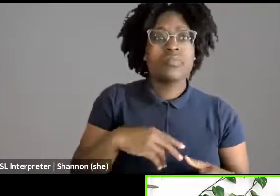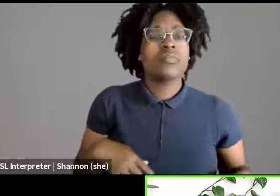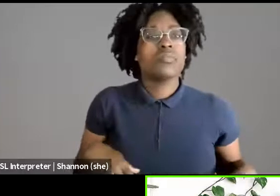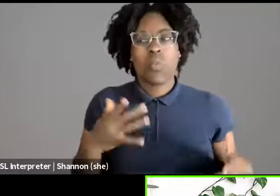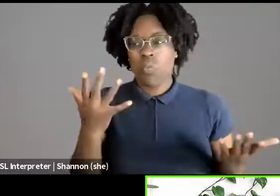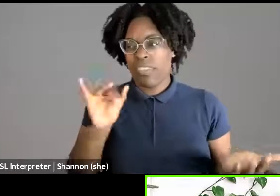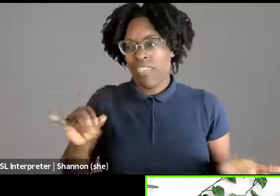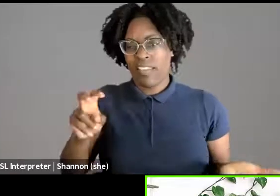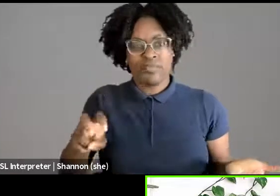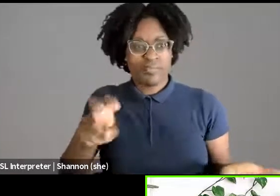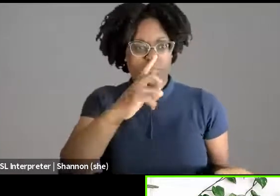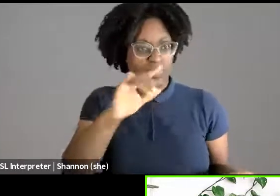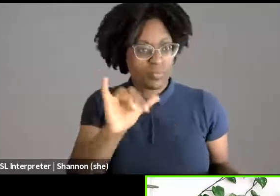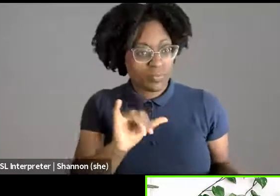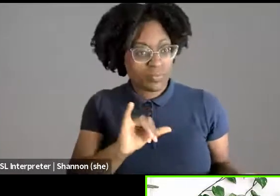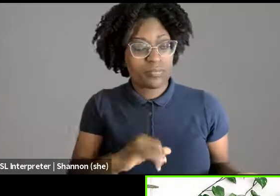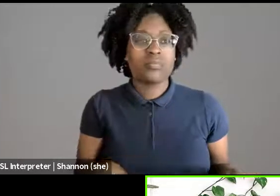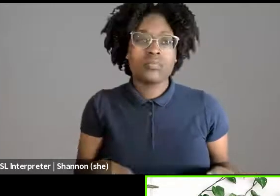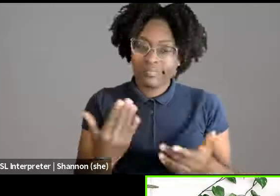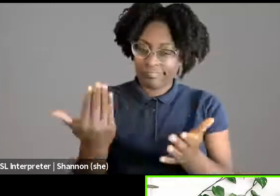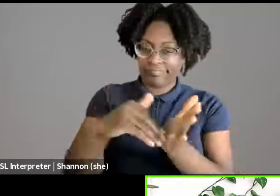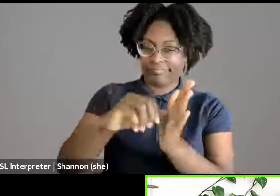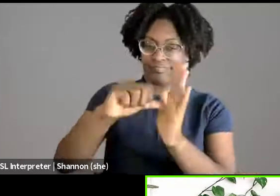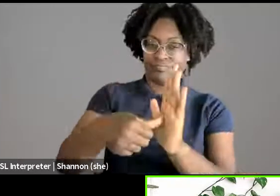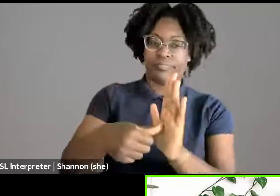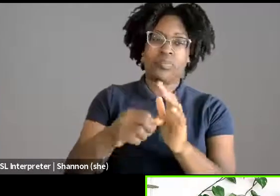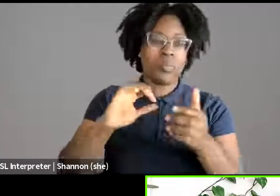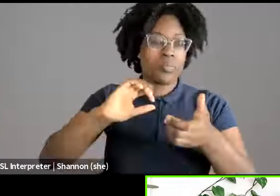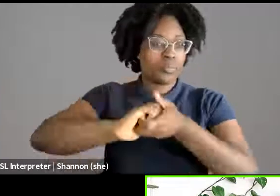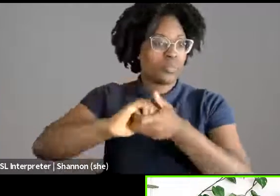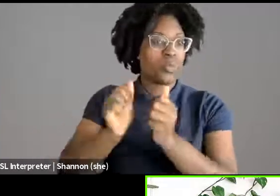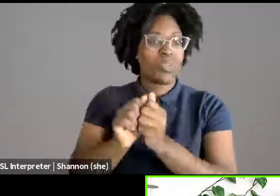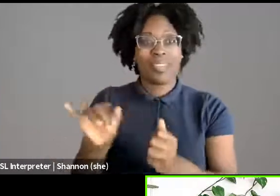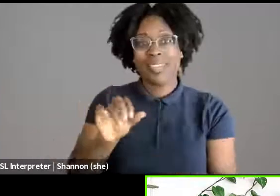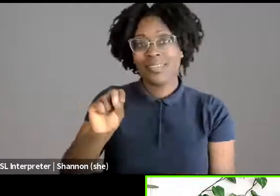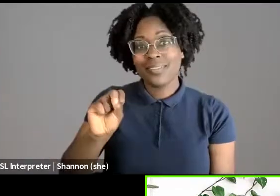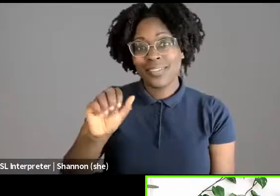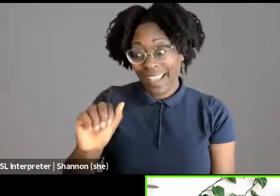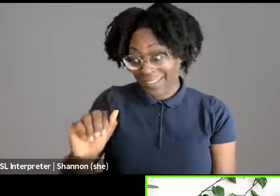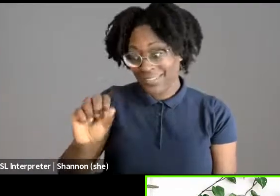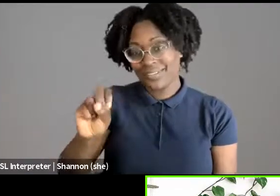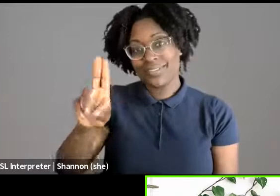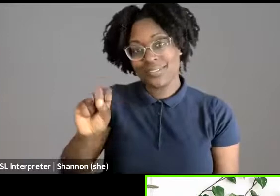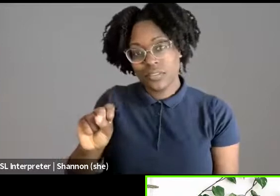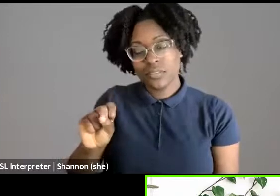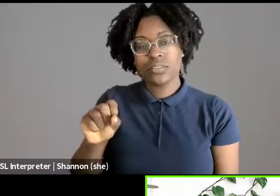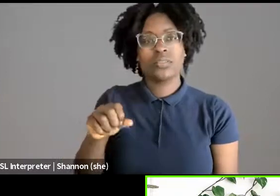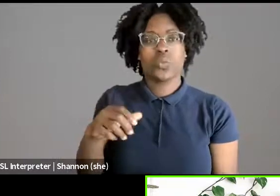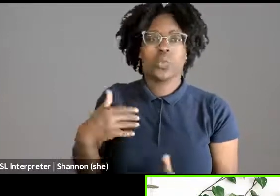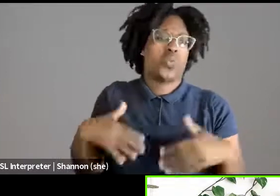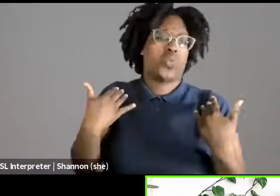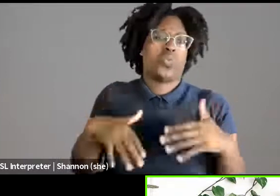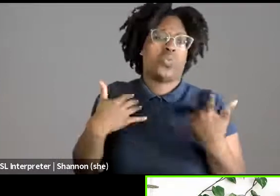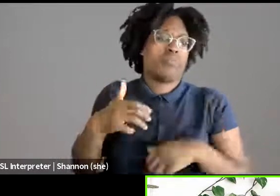organizations, again, can really help transform these communities who currently have so little access to the sector.